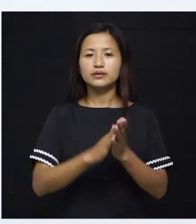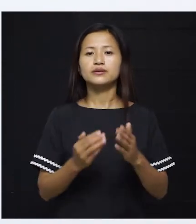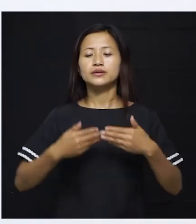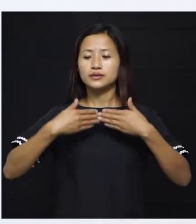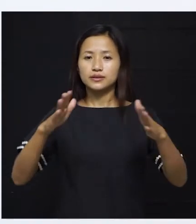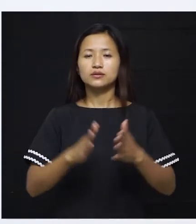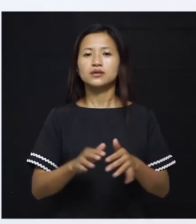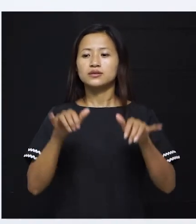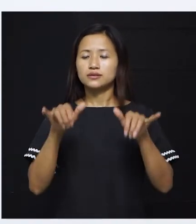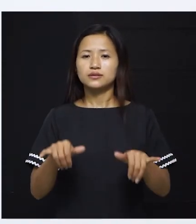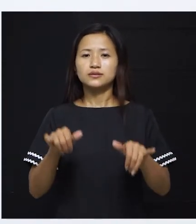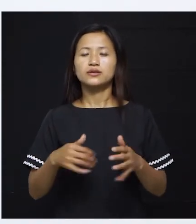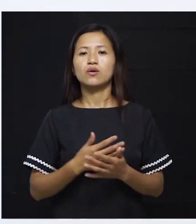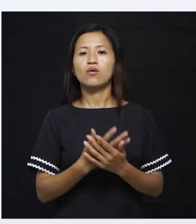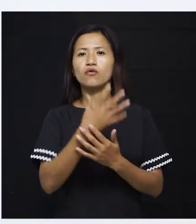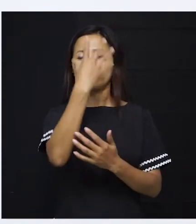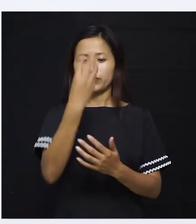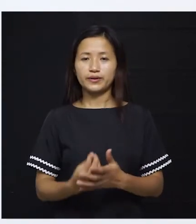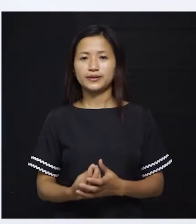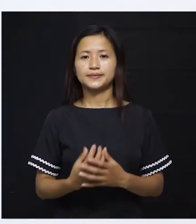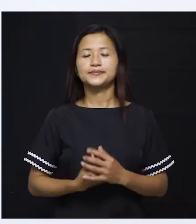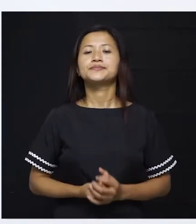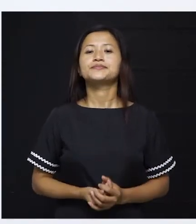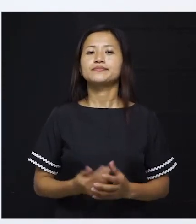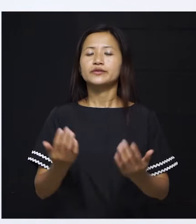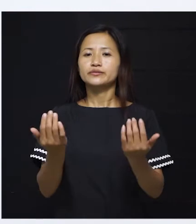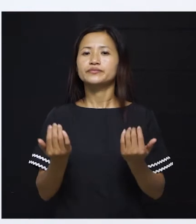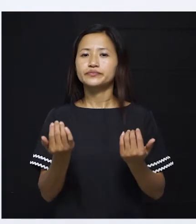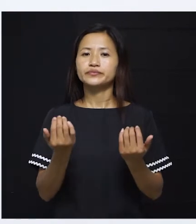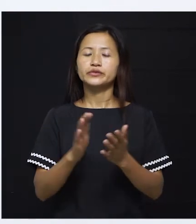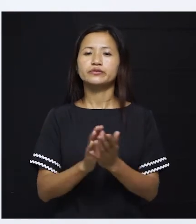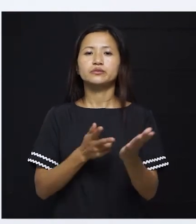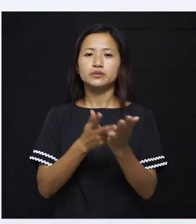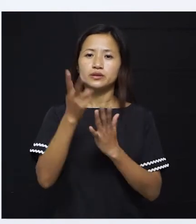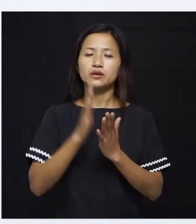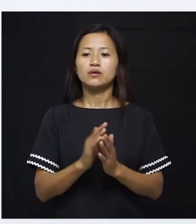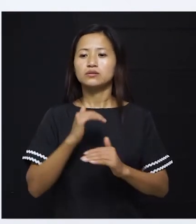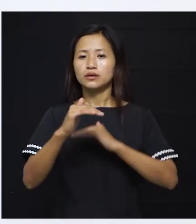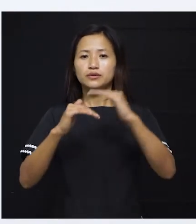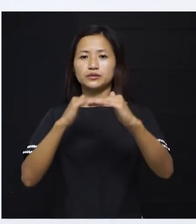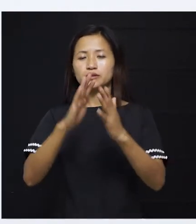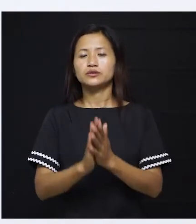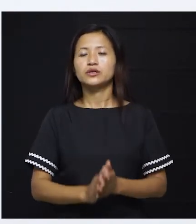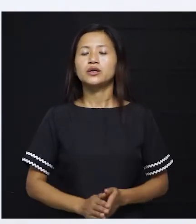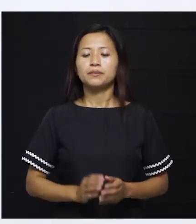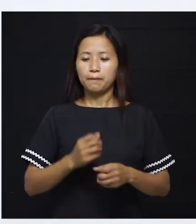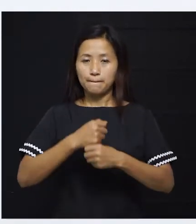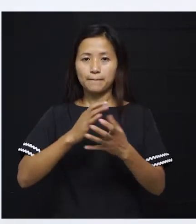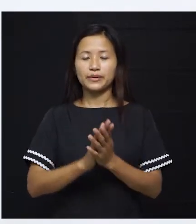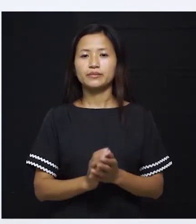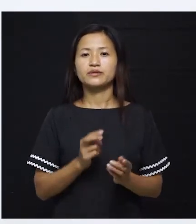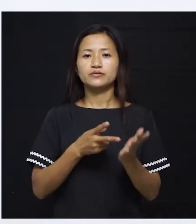used to stay there overnight. So in that way, the village is protected, and all these arrangements are done by the village